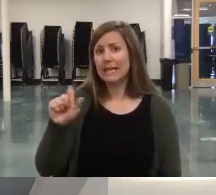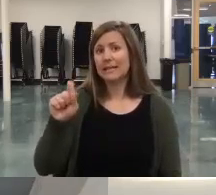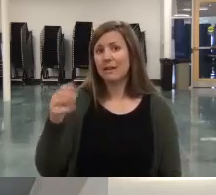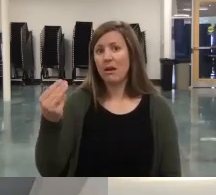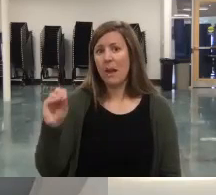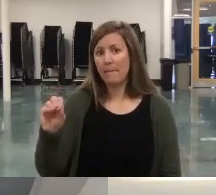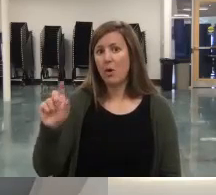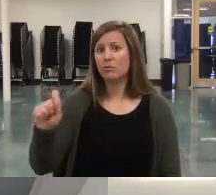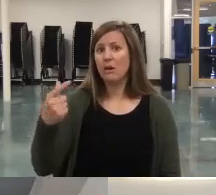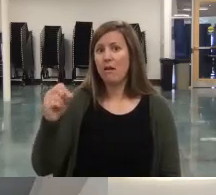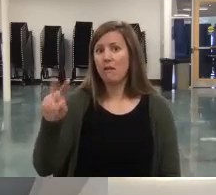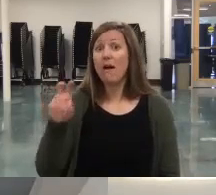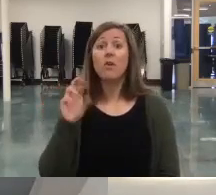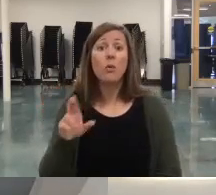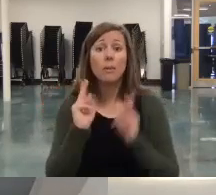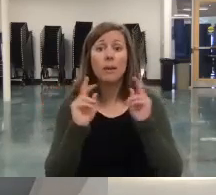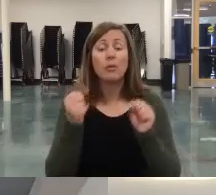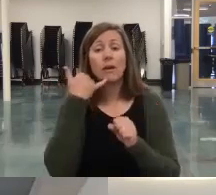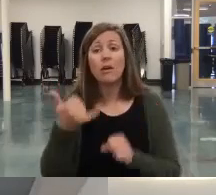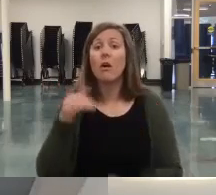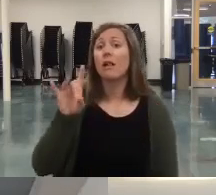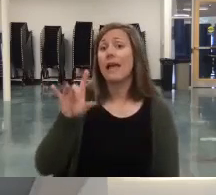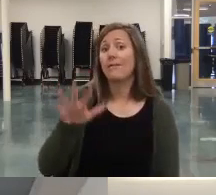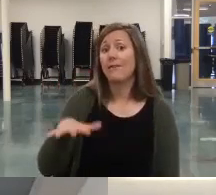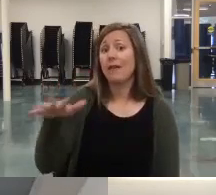mydss.mo.gov, or folks can call